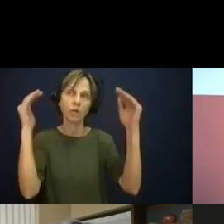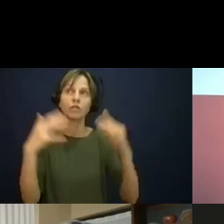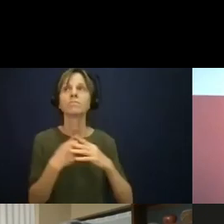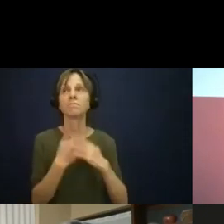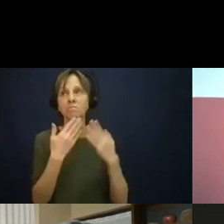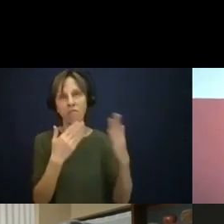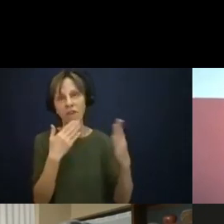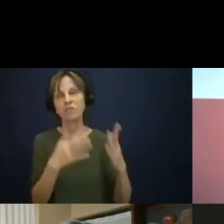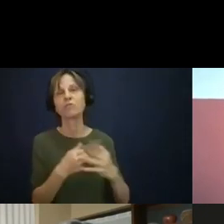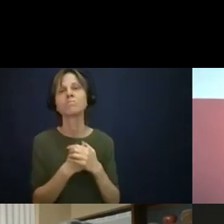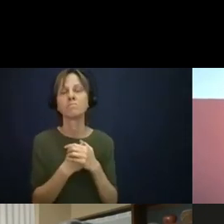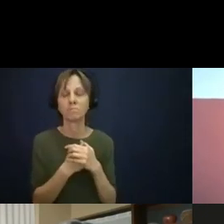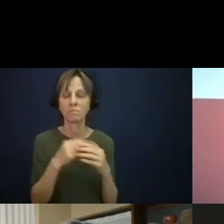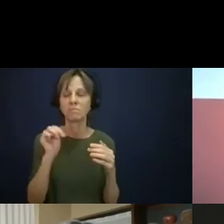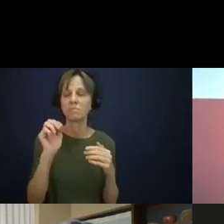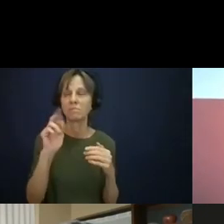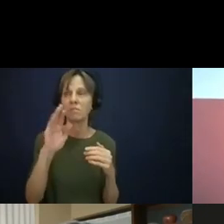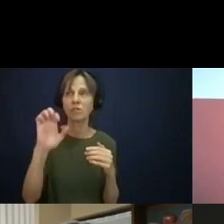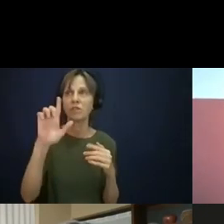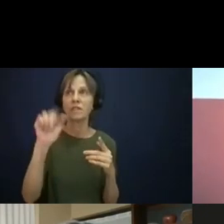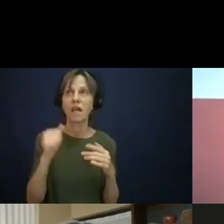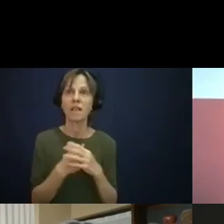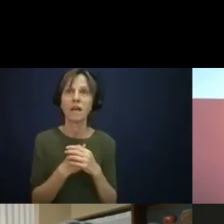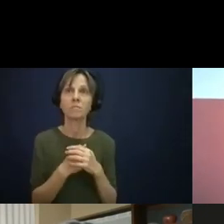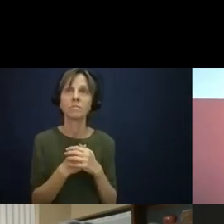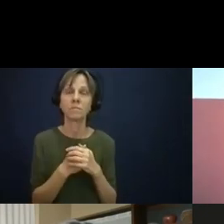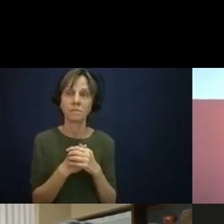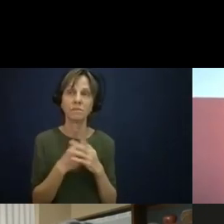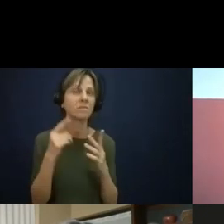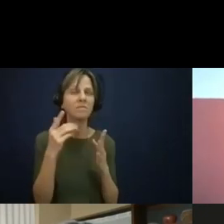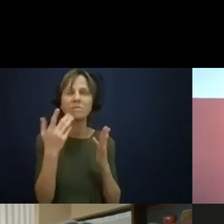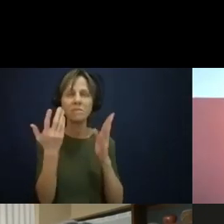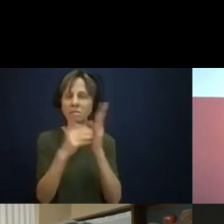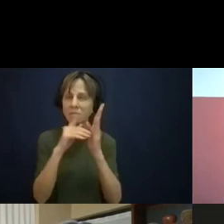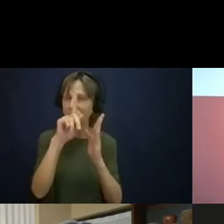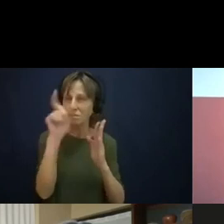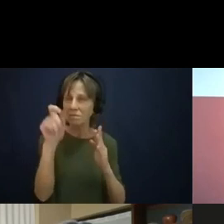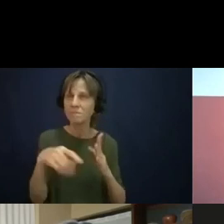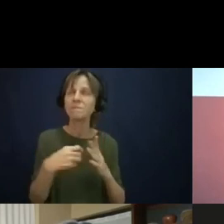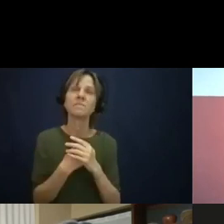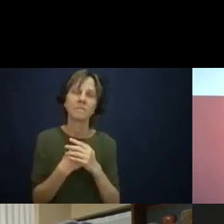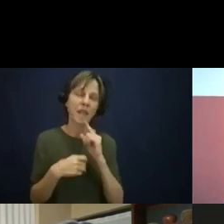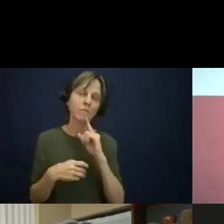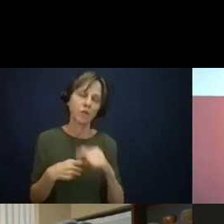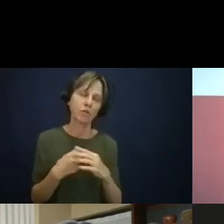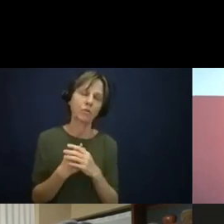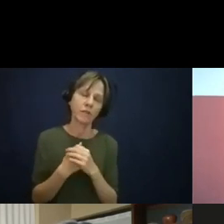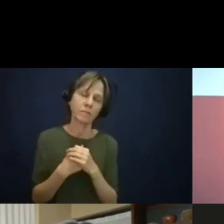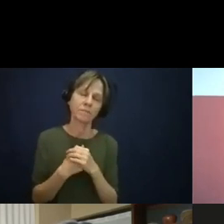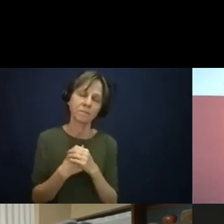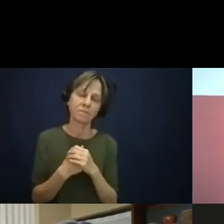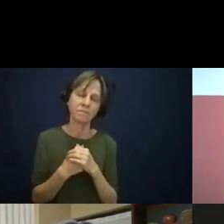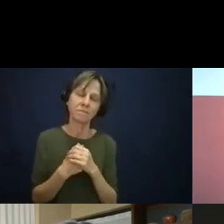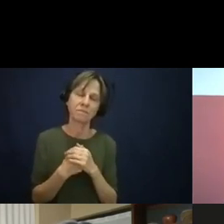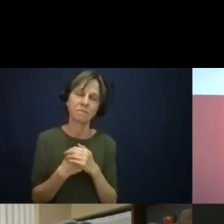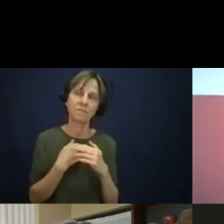Thank you. And Marcella. Can you ask the question again, Ayesha? Yeah, absolutely. Sorry, I'm scrolling it